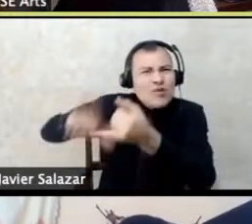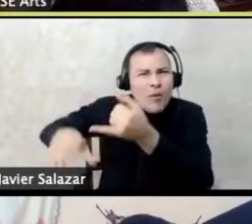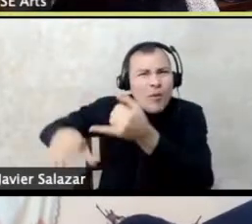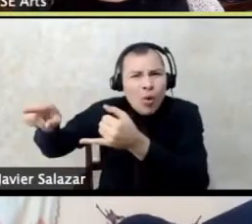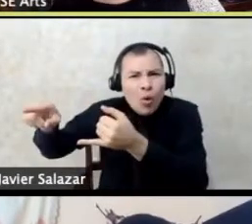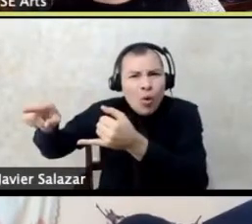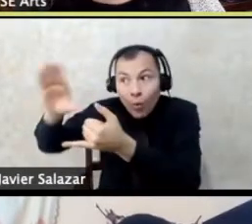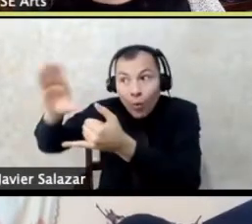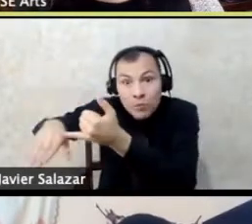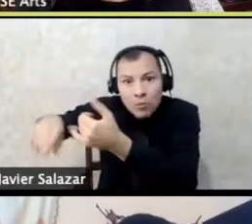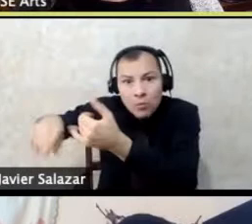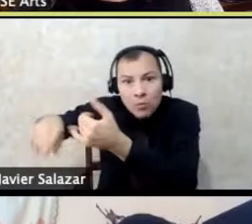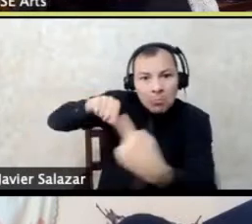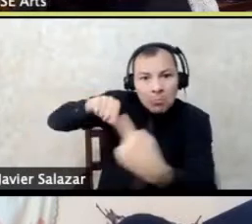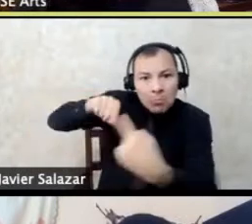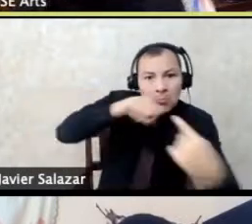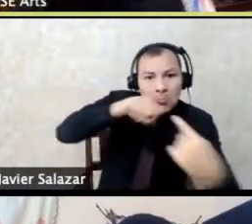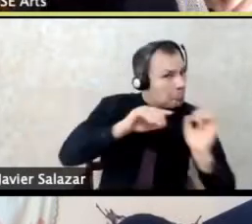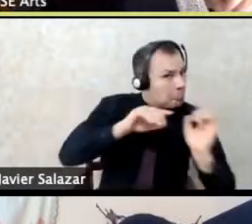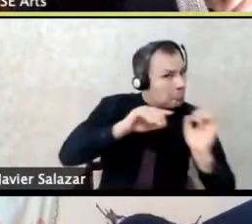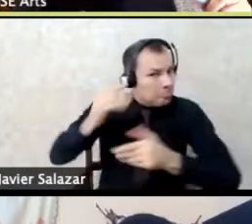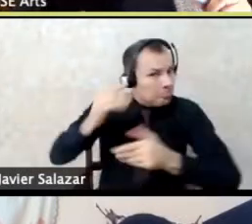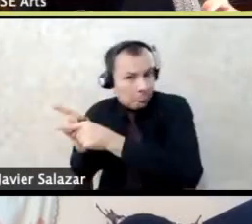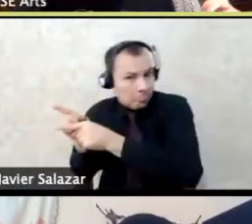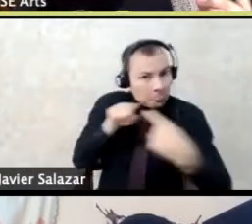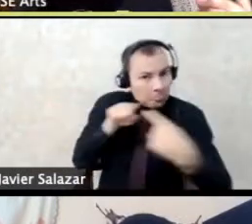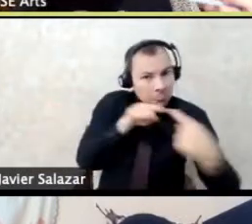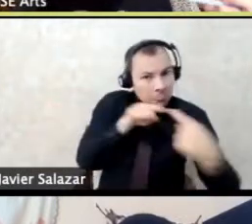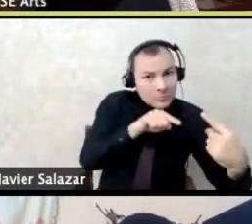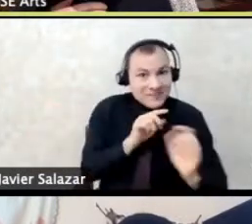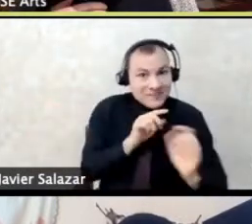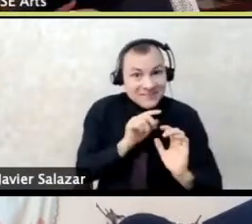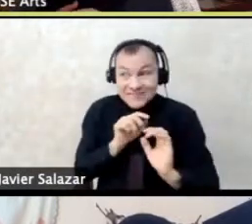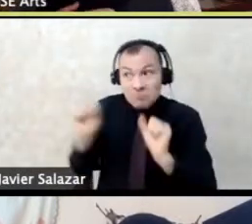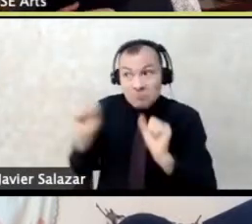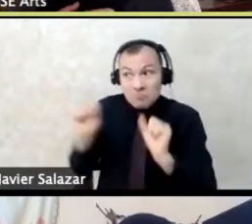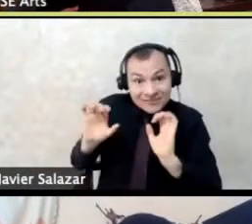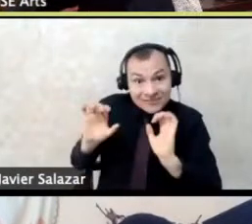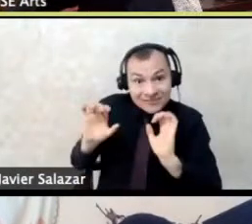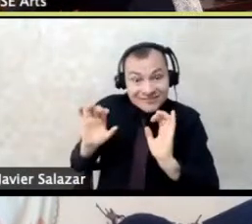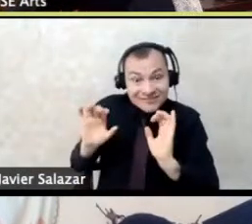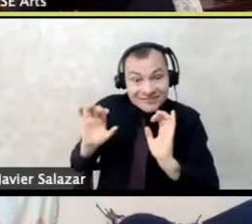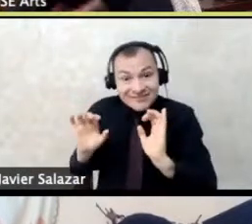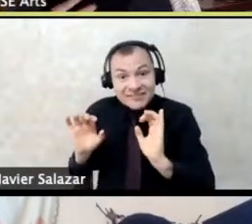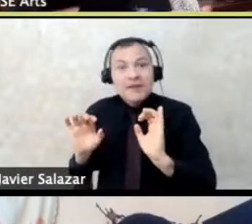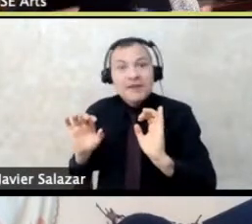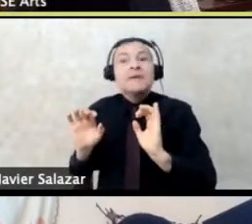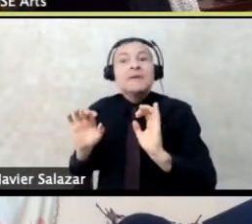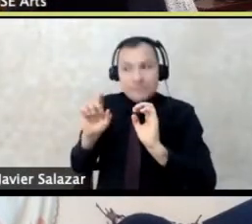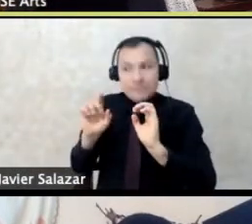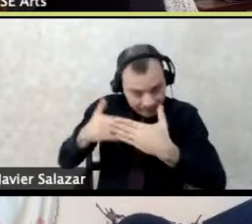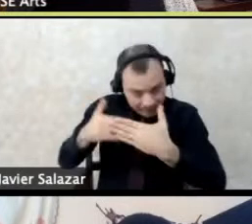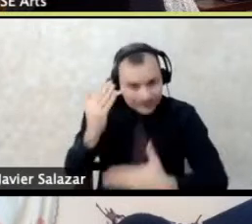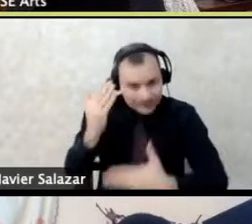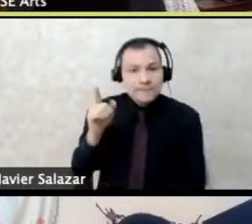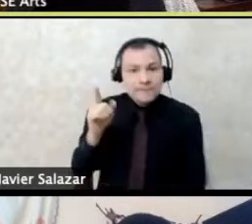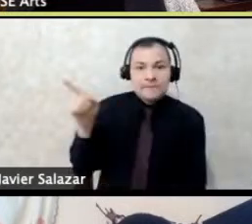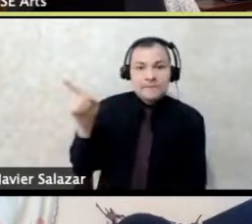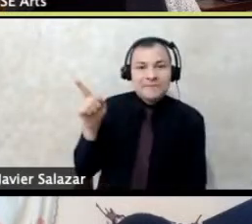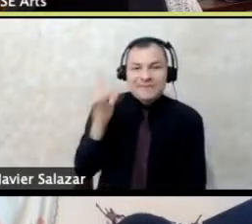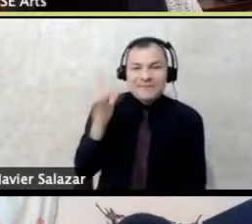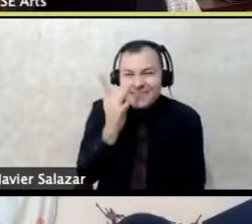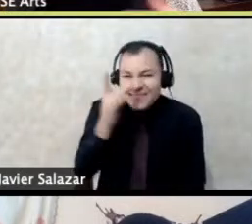innovation? So vamos a empezar de atrás para adelante y empezamos con Michael. ¿Cuáles han sido las formas en las cuales tú